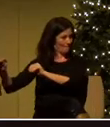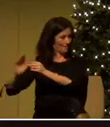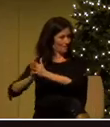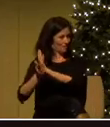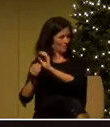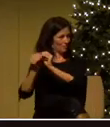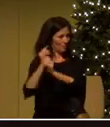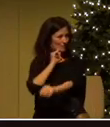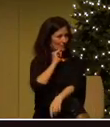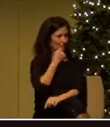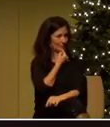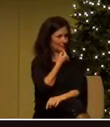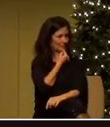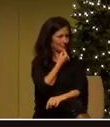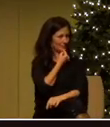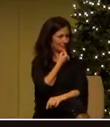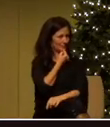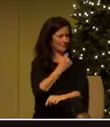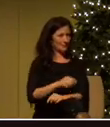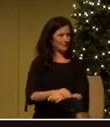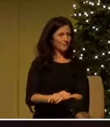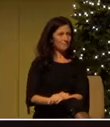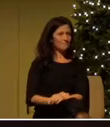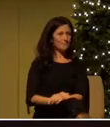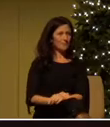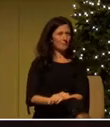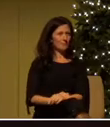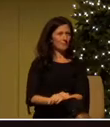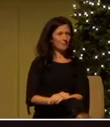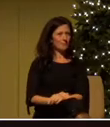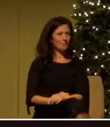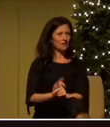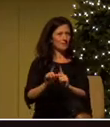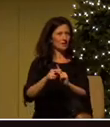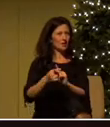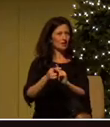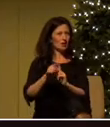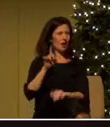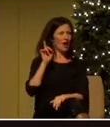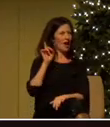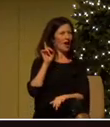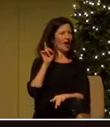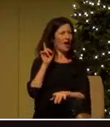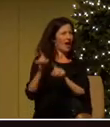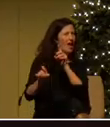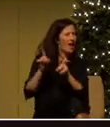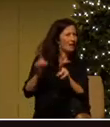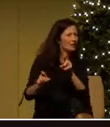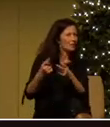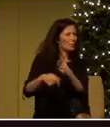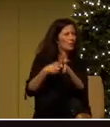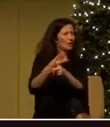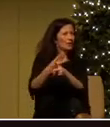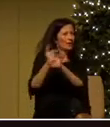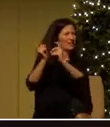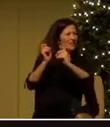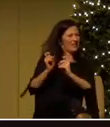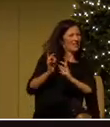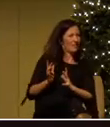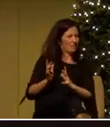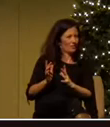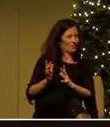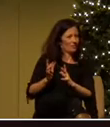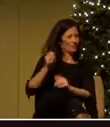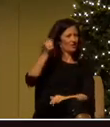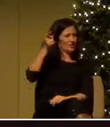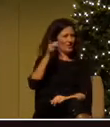serious and started to ask the question, what kind of gift giver is God? What kind of